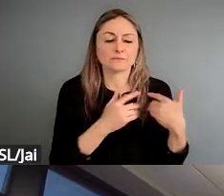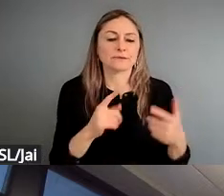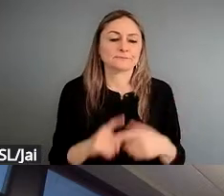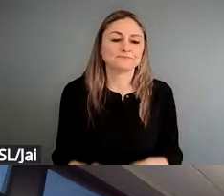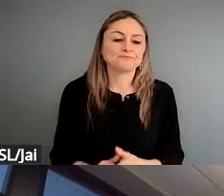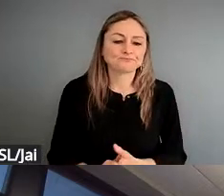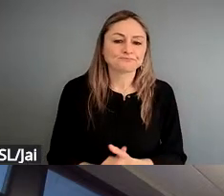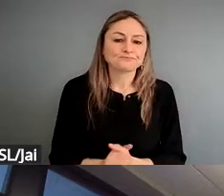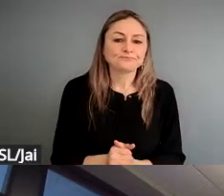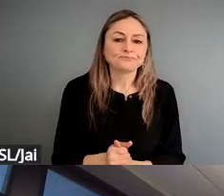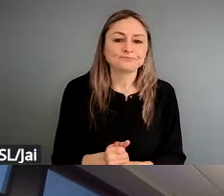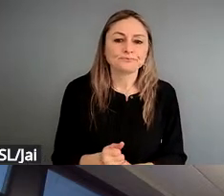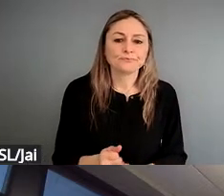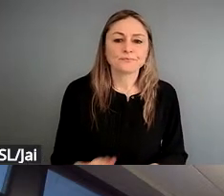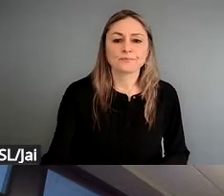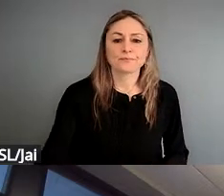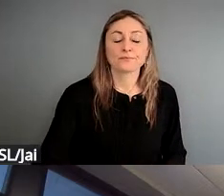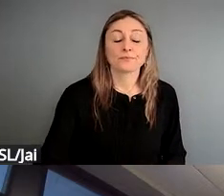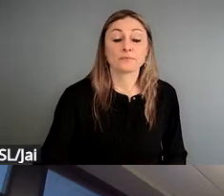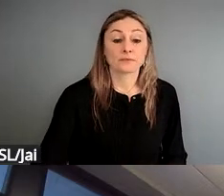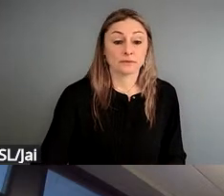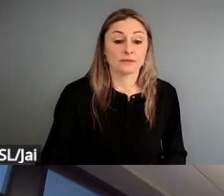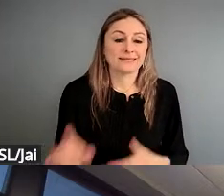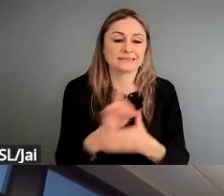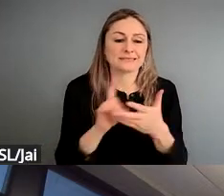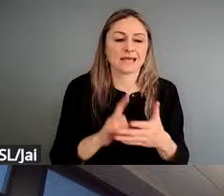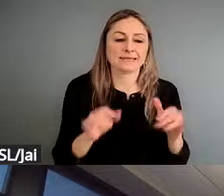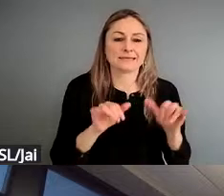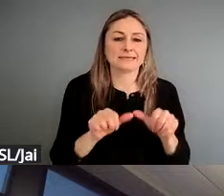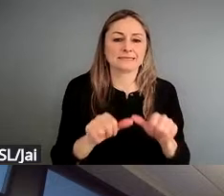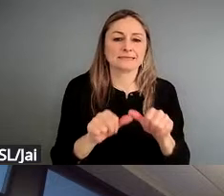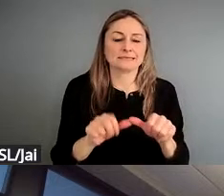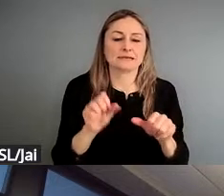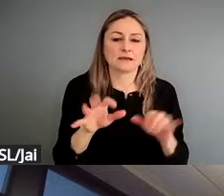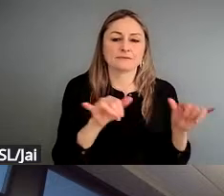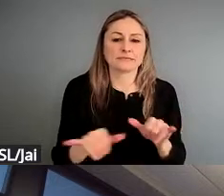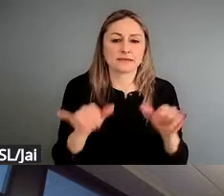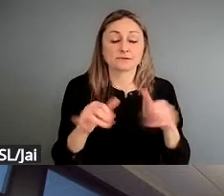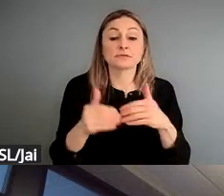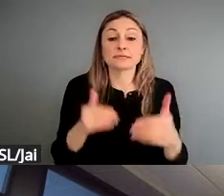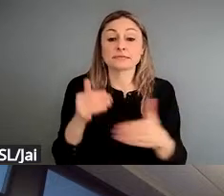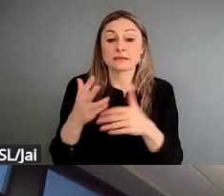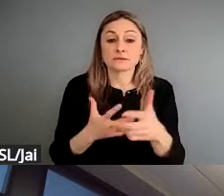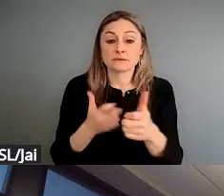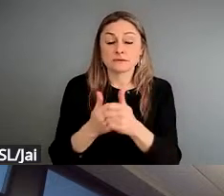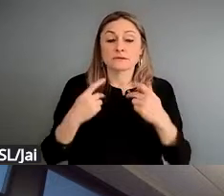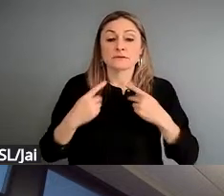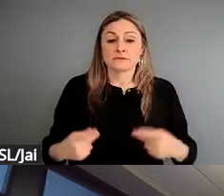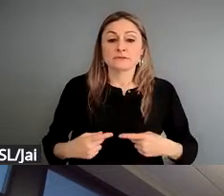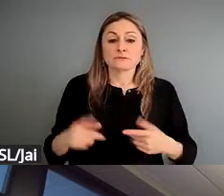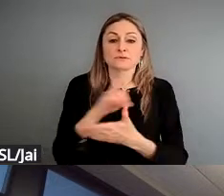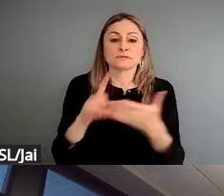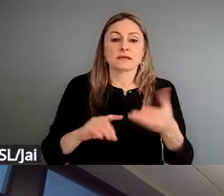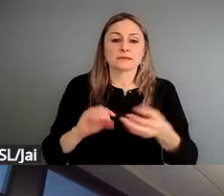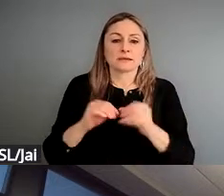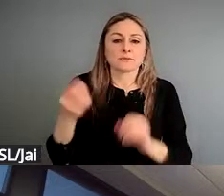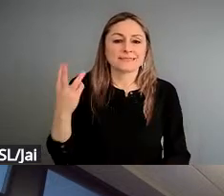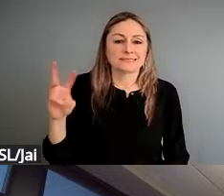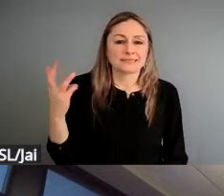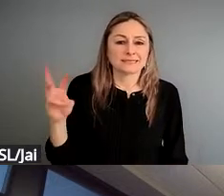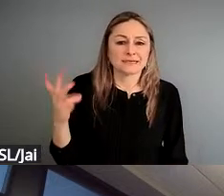standards. And then the next that we updated was physical design 16. And so there